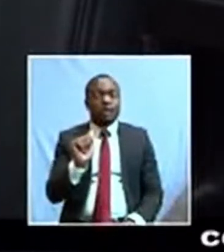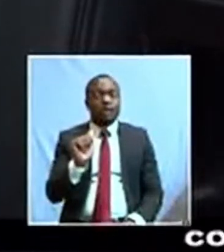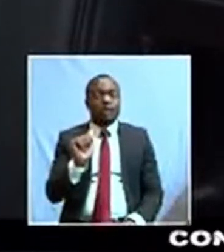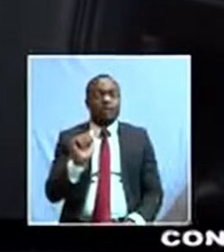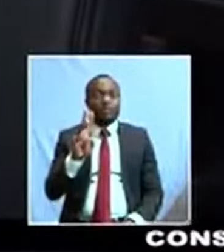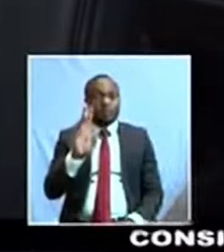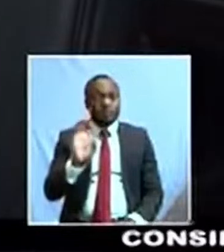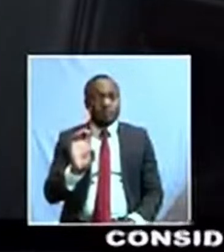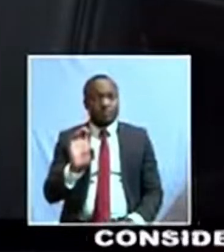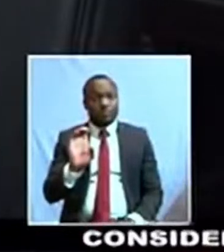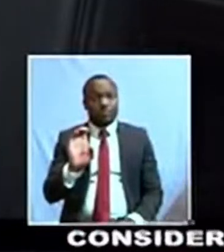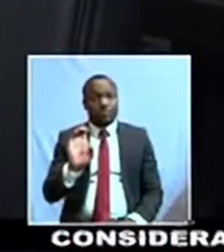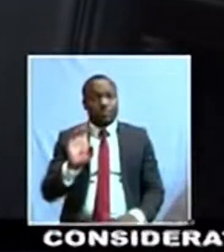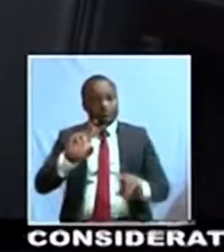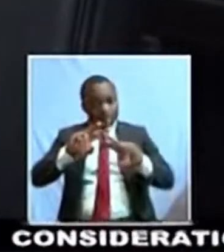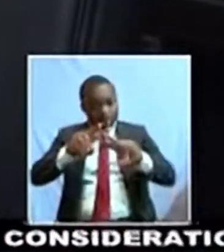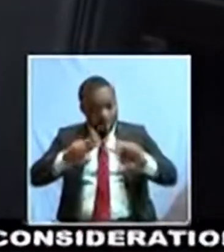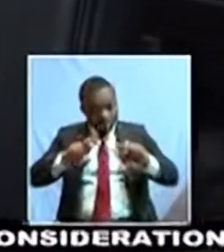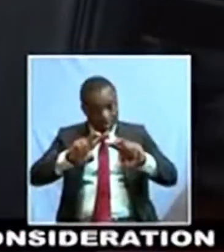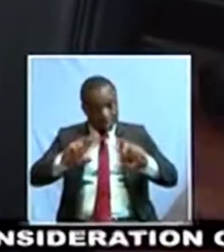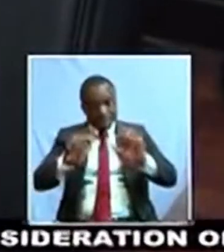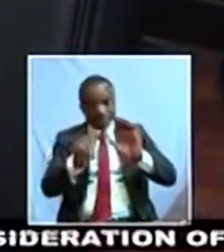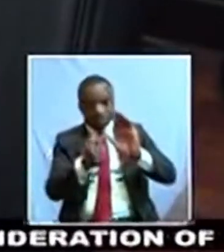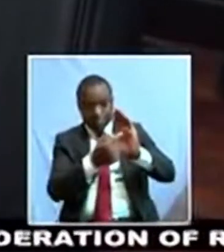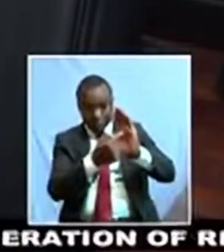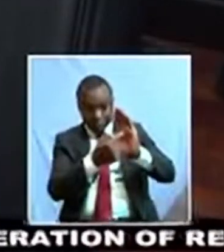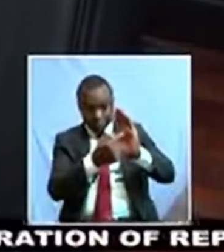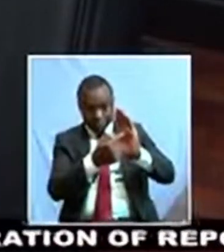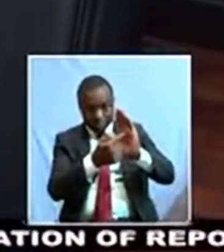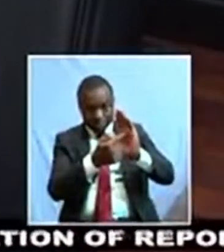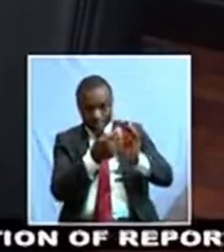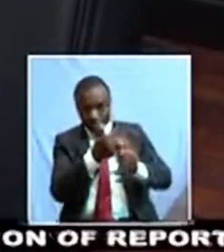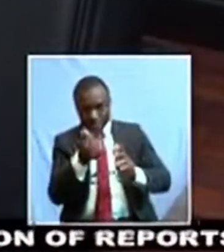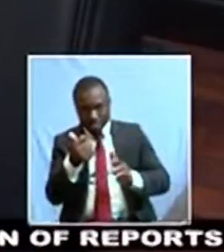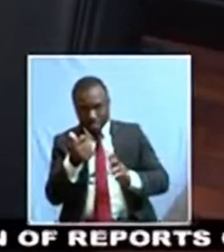And the third one is a bank